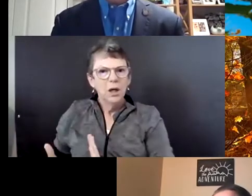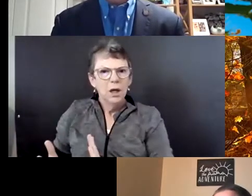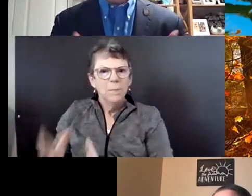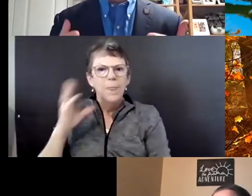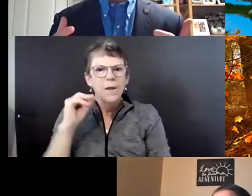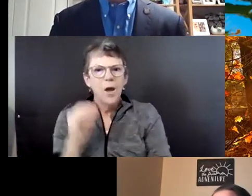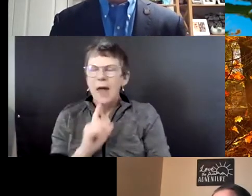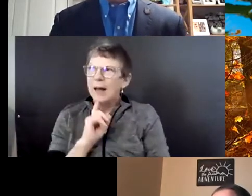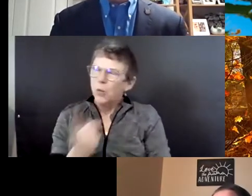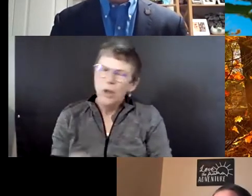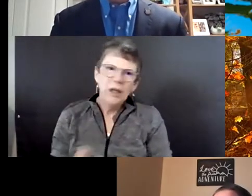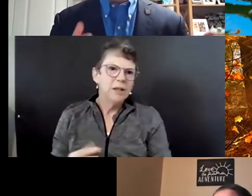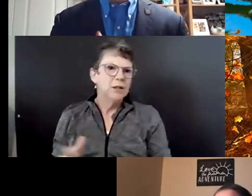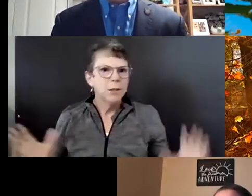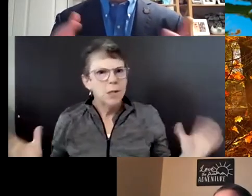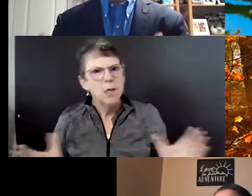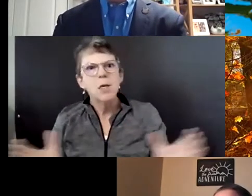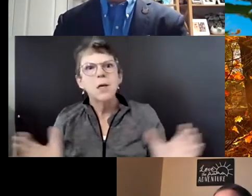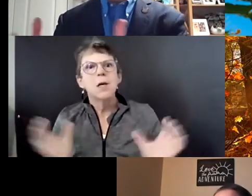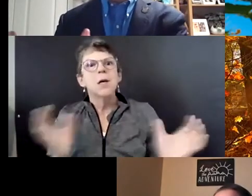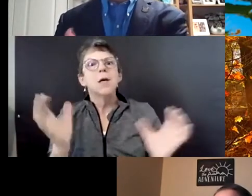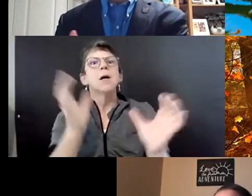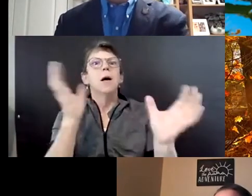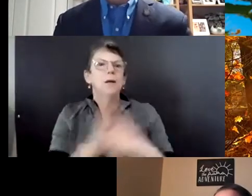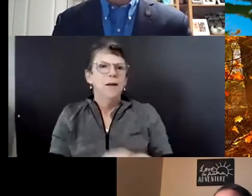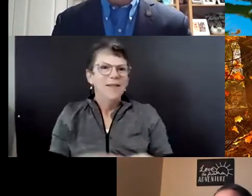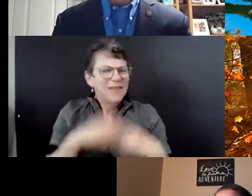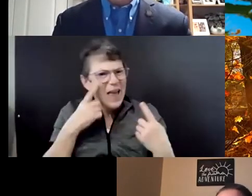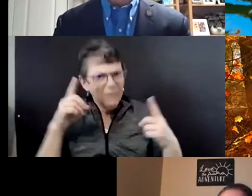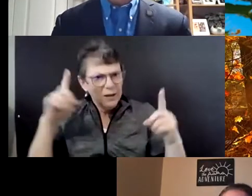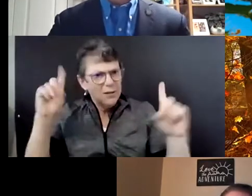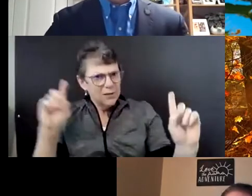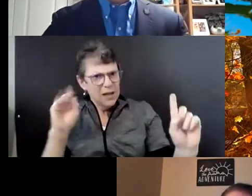vaccine, because I think that is our fastest path back to normalcy.